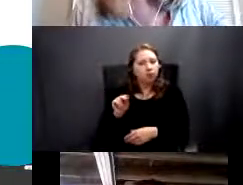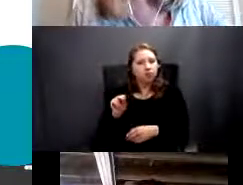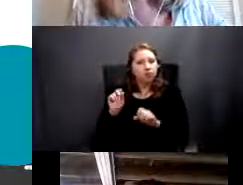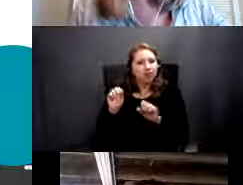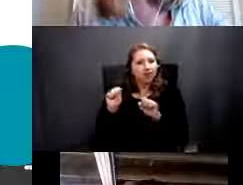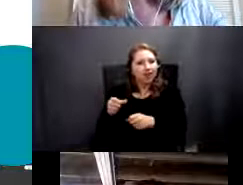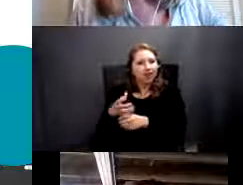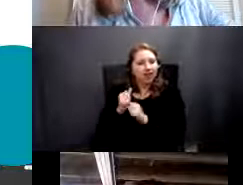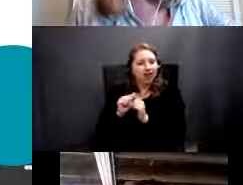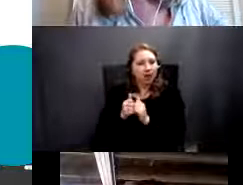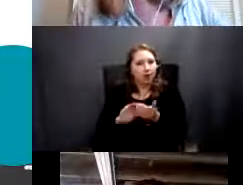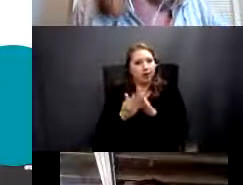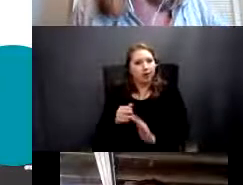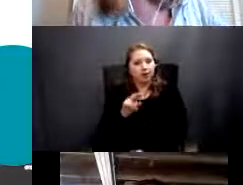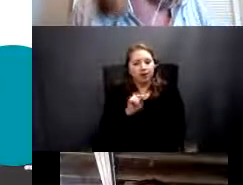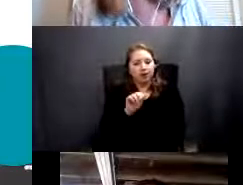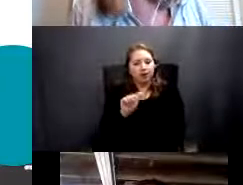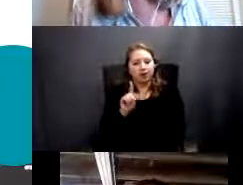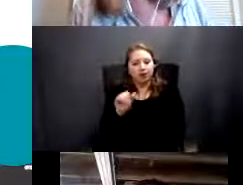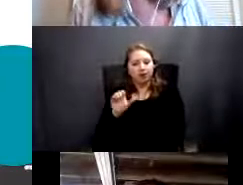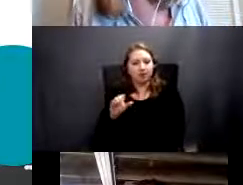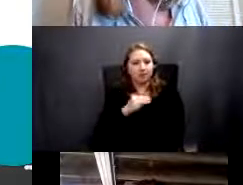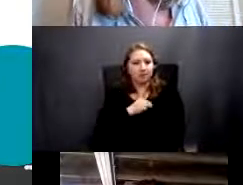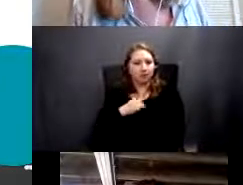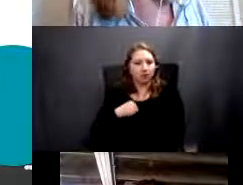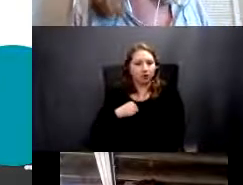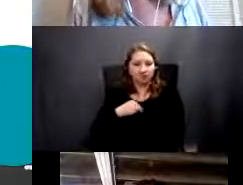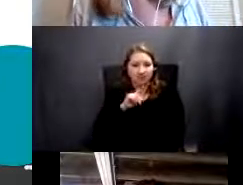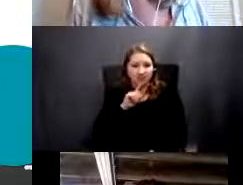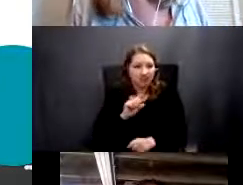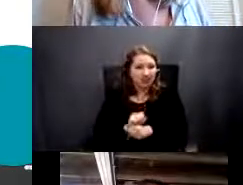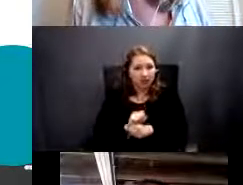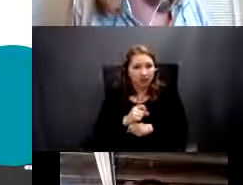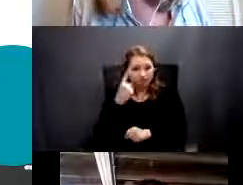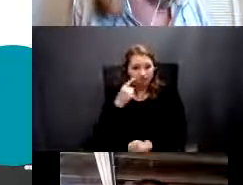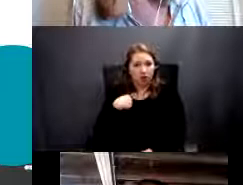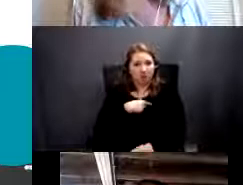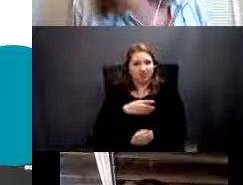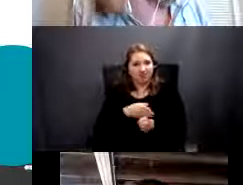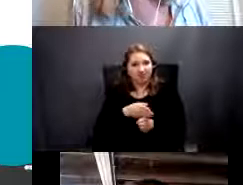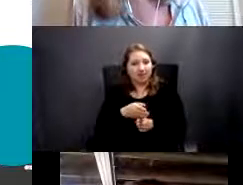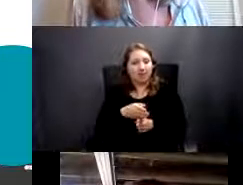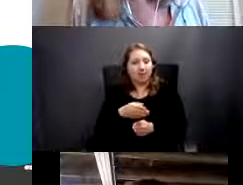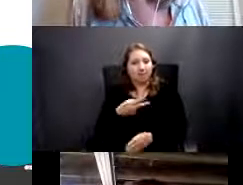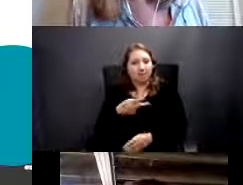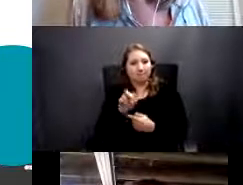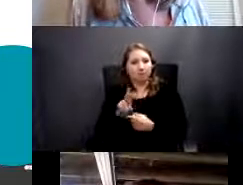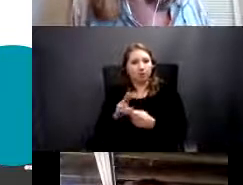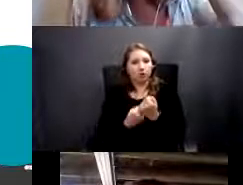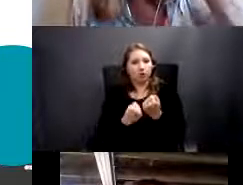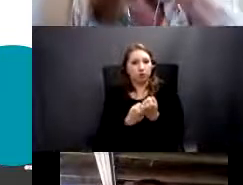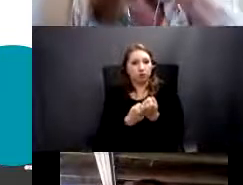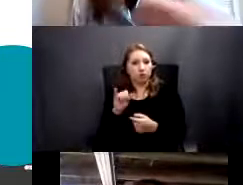becoming a NADAC member. It's literally peer support insurance and it covers me up to $1 million.